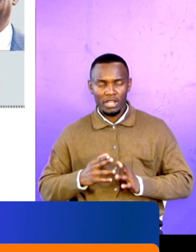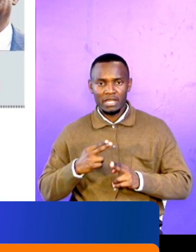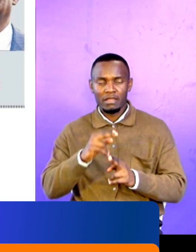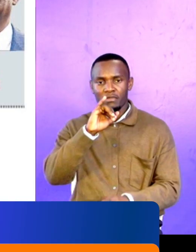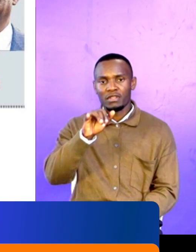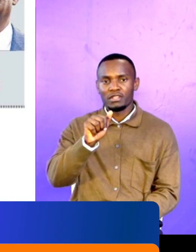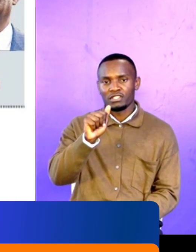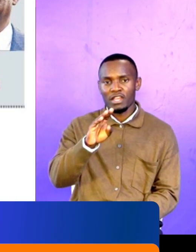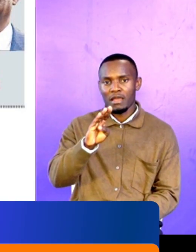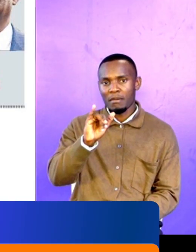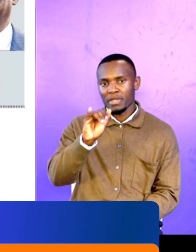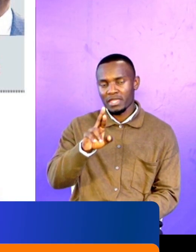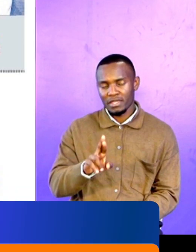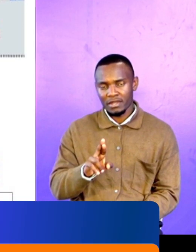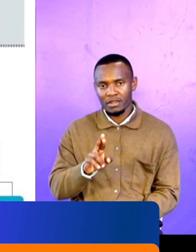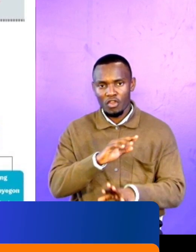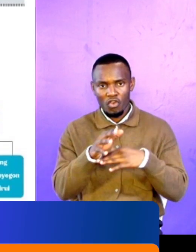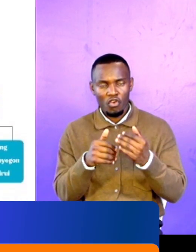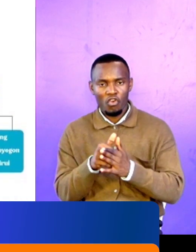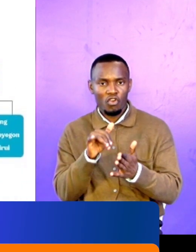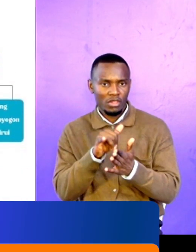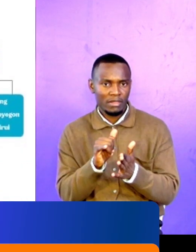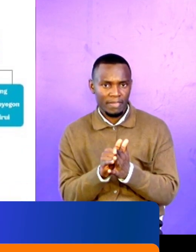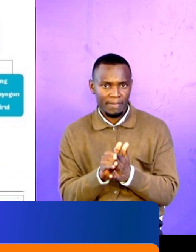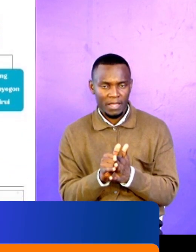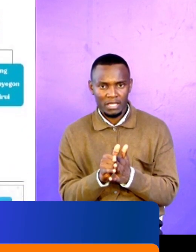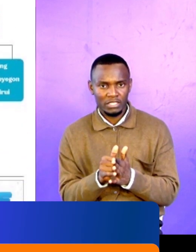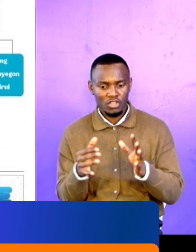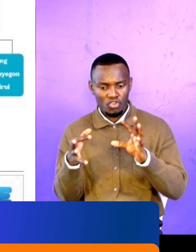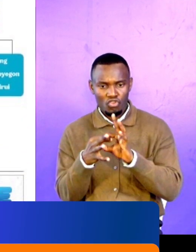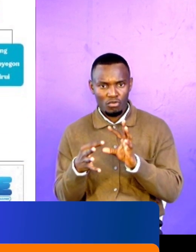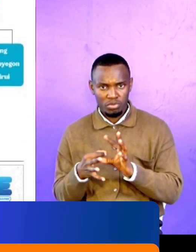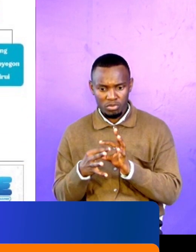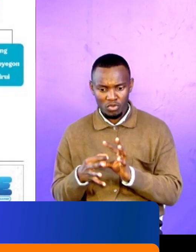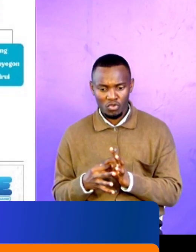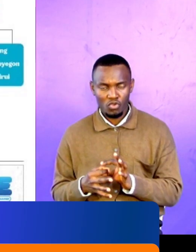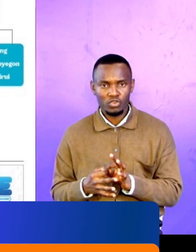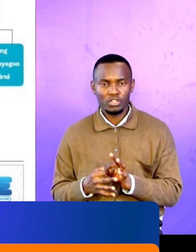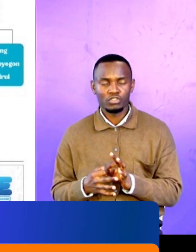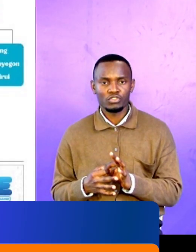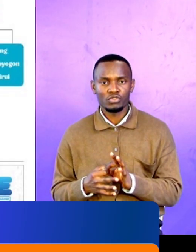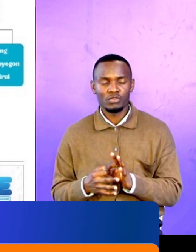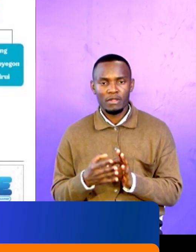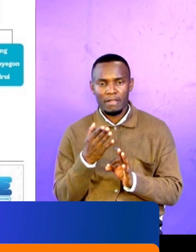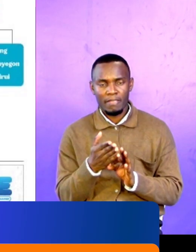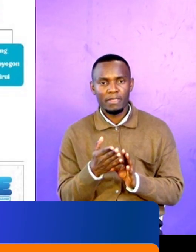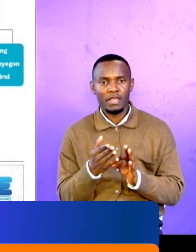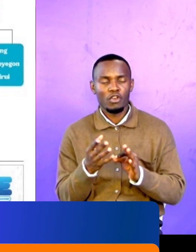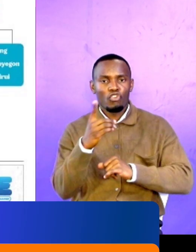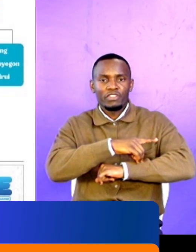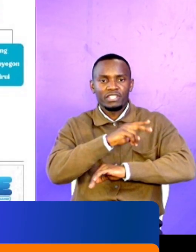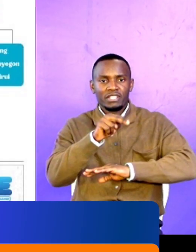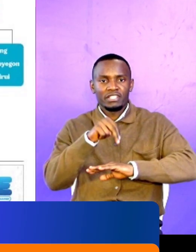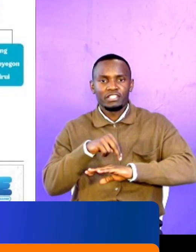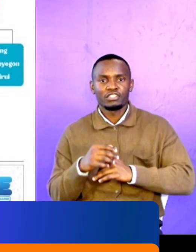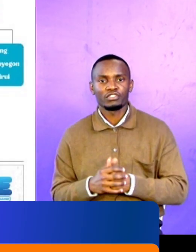Farid, and you'll find that web of those who want to take up the sugar industry in Kenya in the Daily Nation